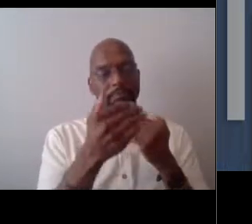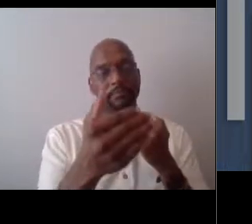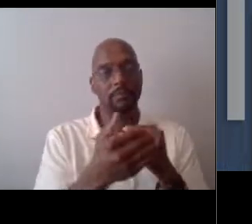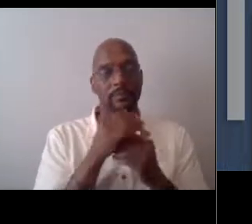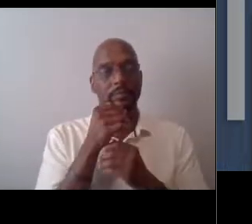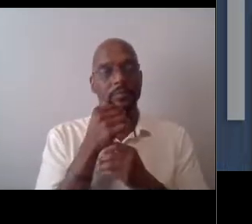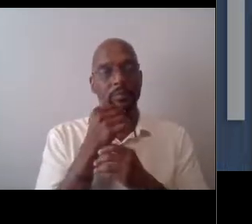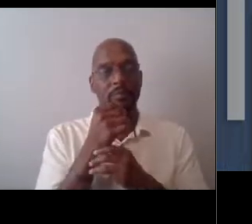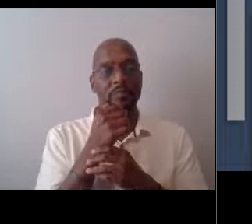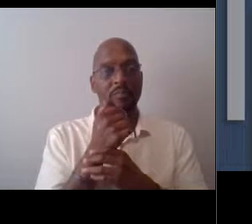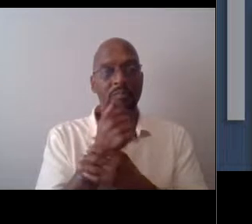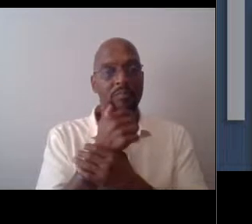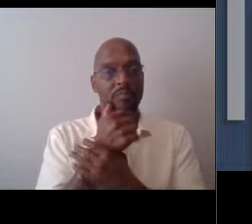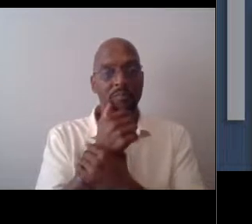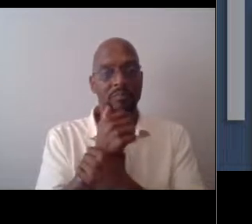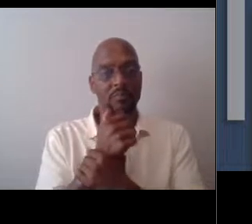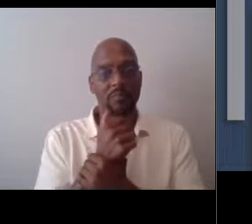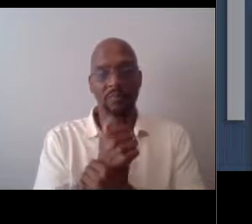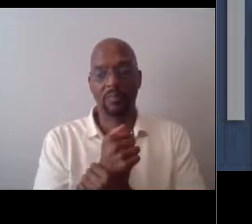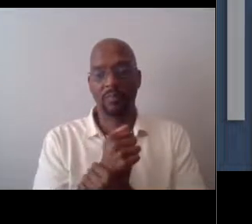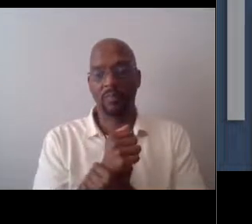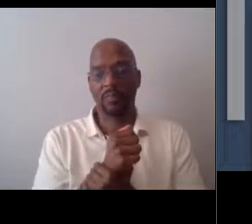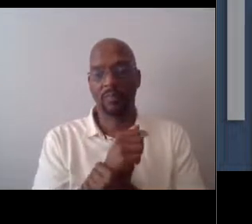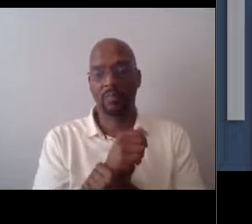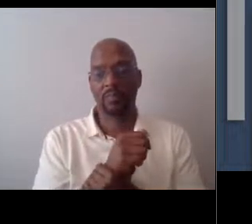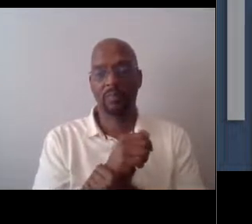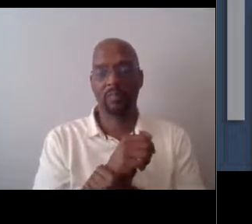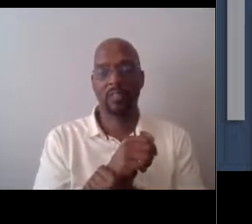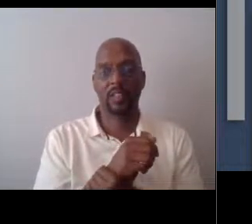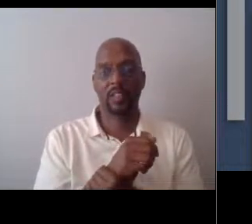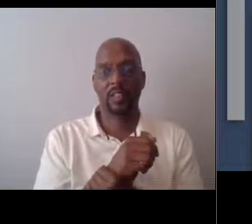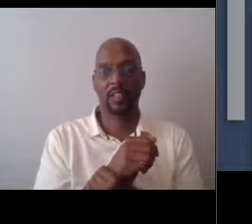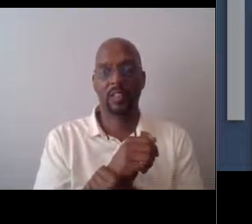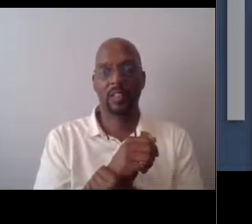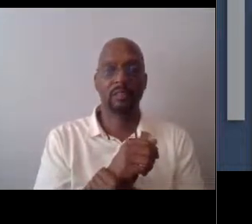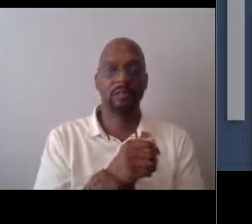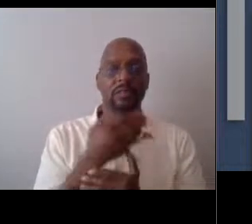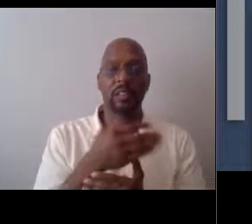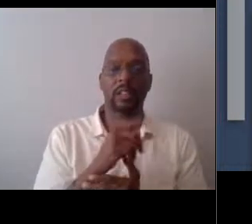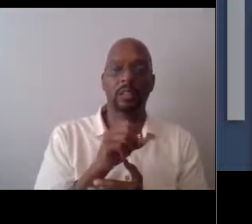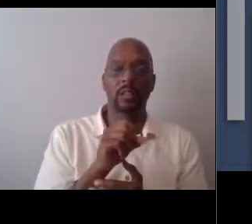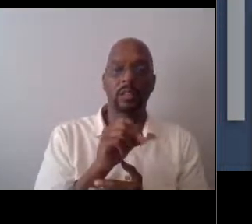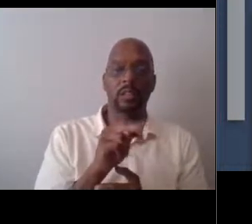Thank you. Okay, Commissioner Martinez. Thank you, Madam Chair. And very quickly, thank you, Tony, for your presentation.